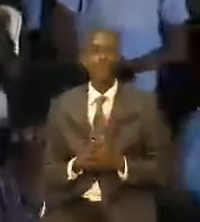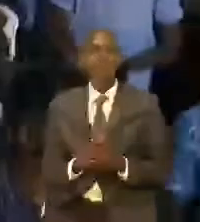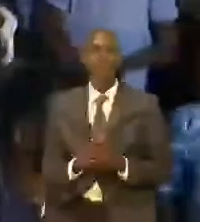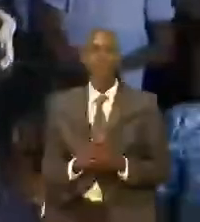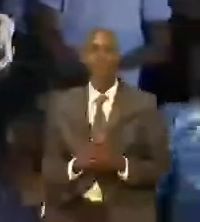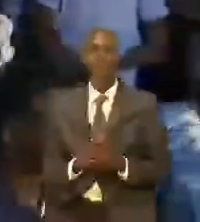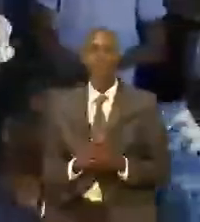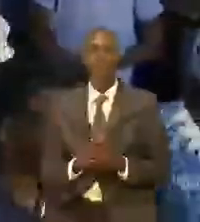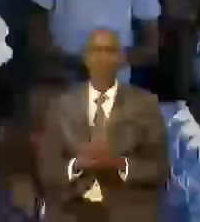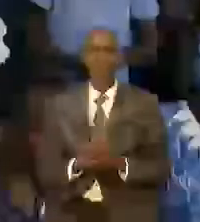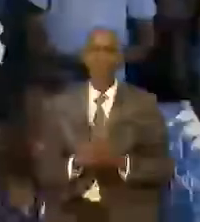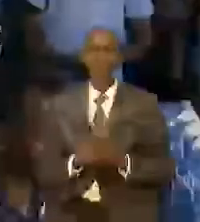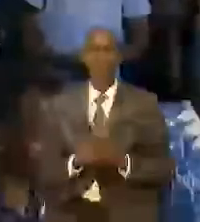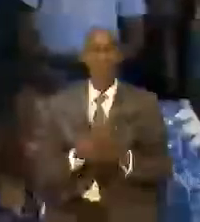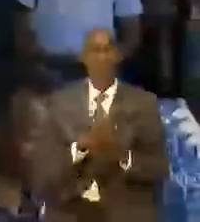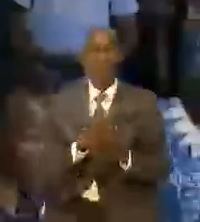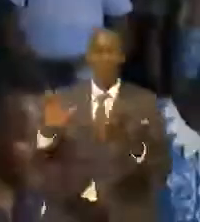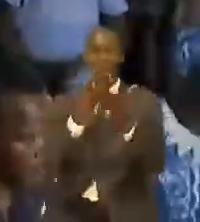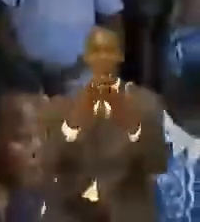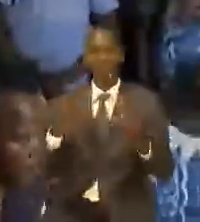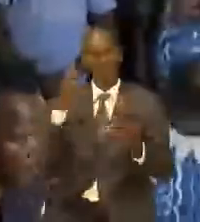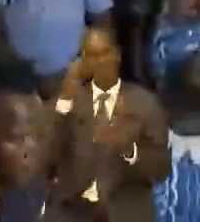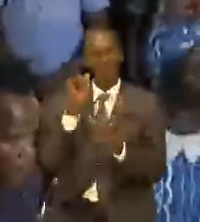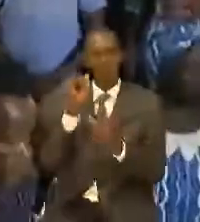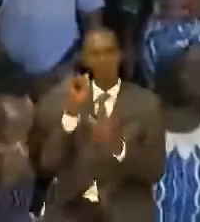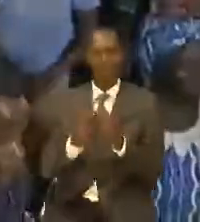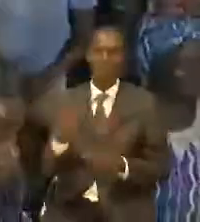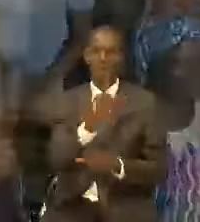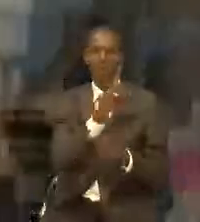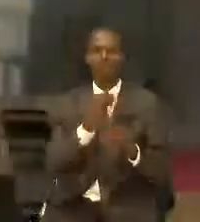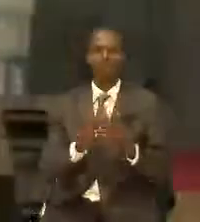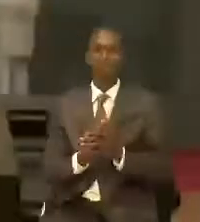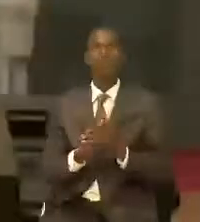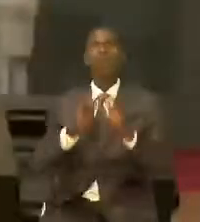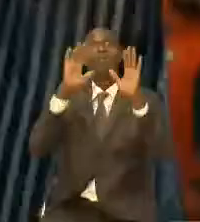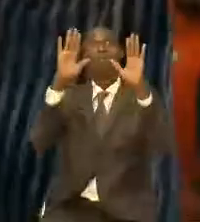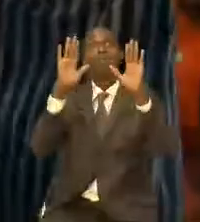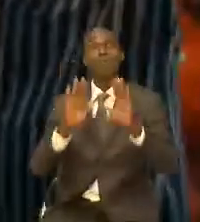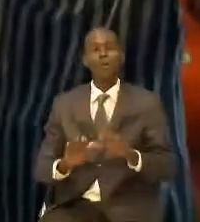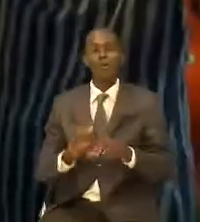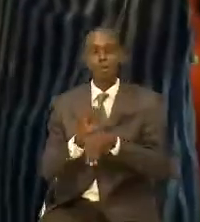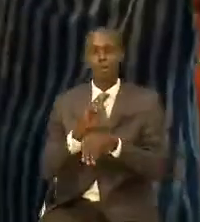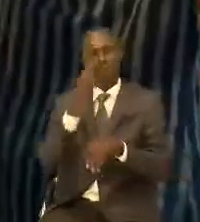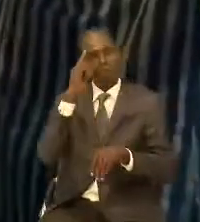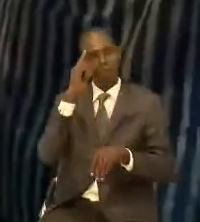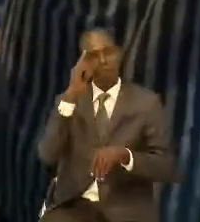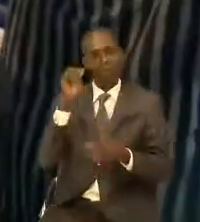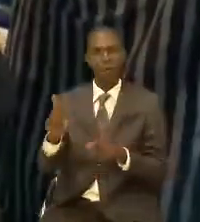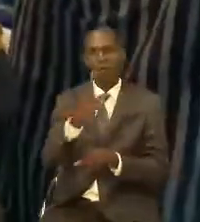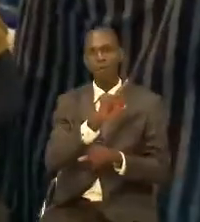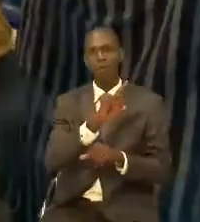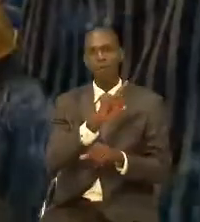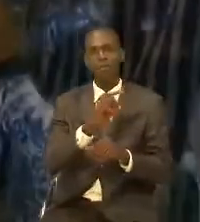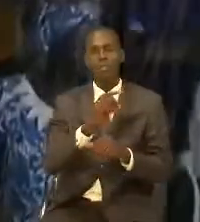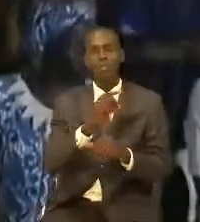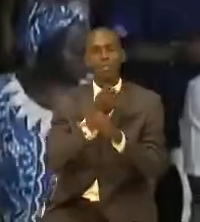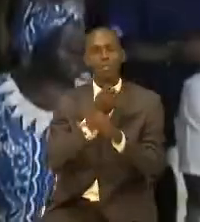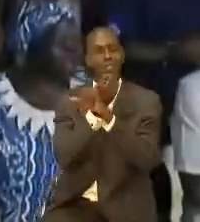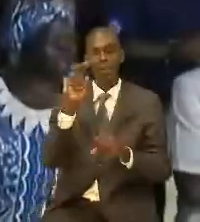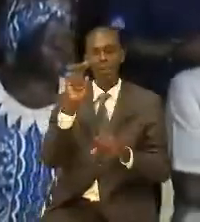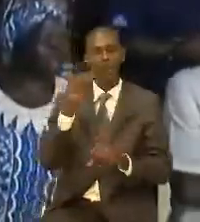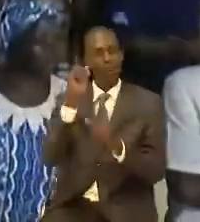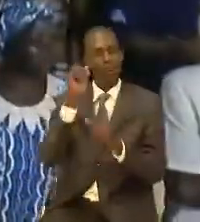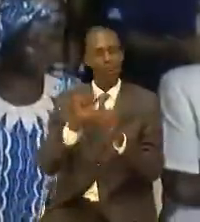divine solution for everyone miracle for everyone salvation for everyone